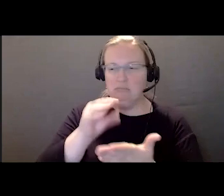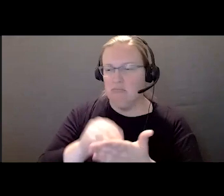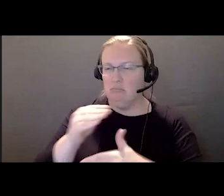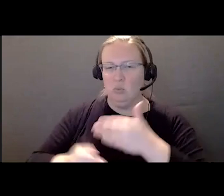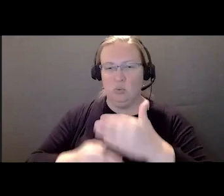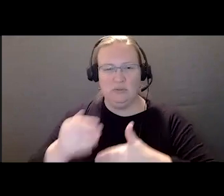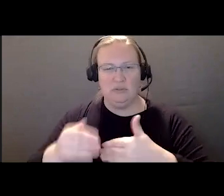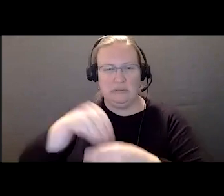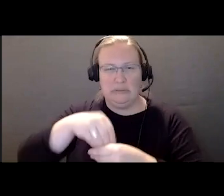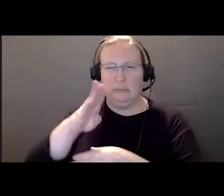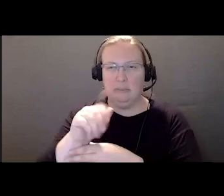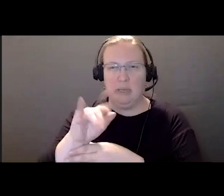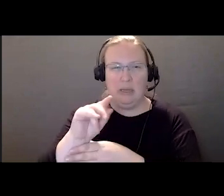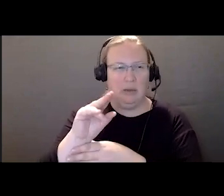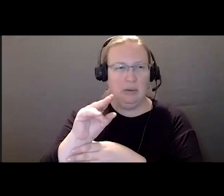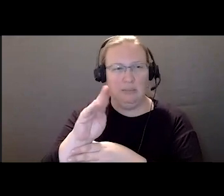Next, please.